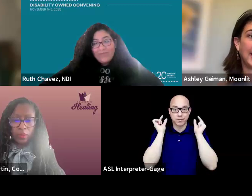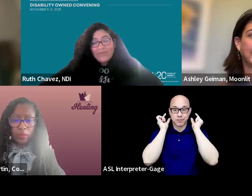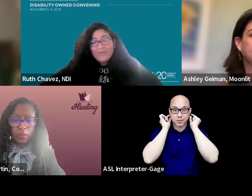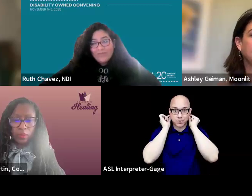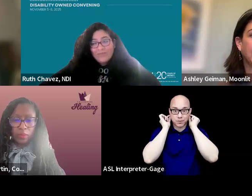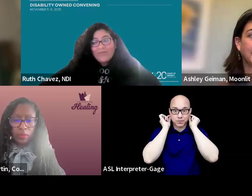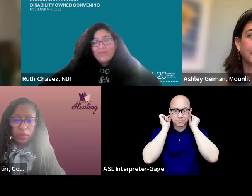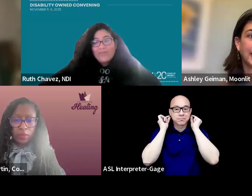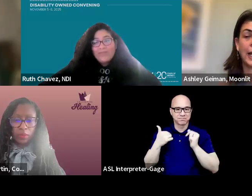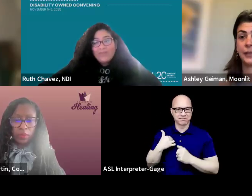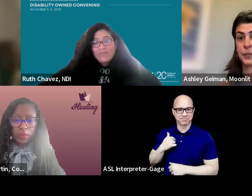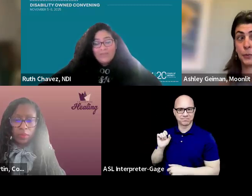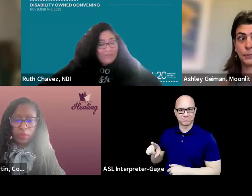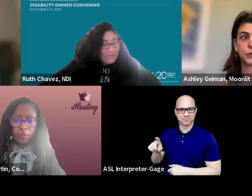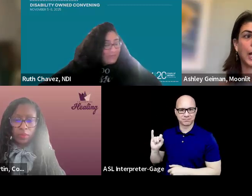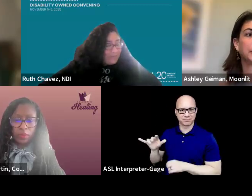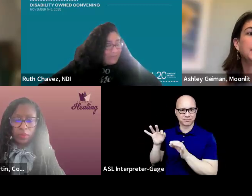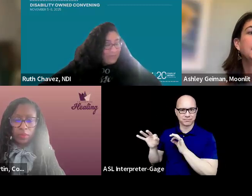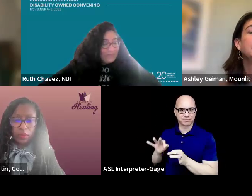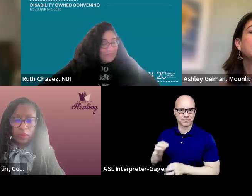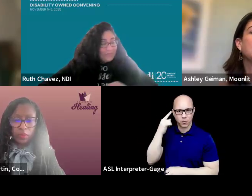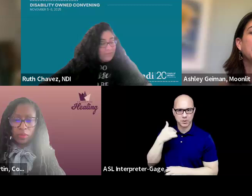I asked AI to